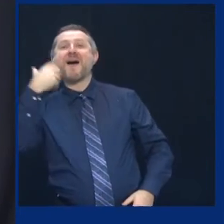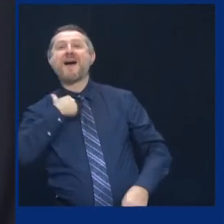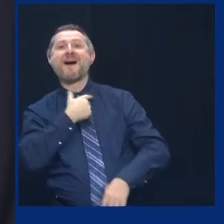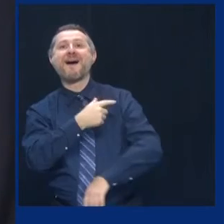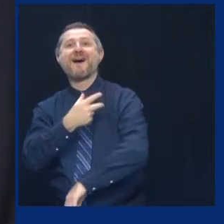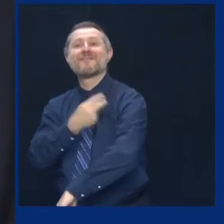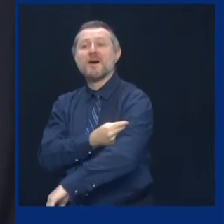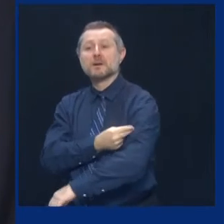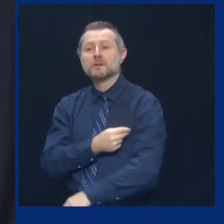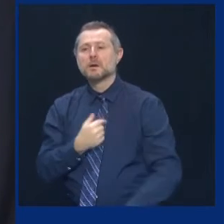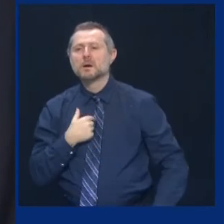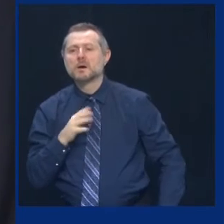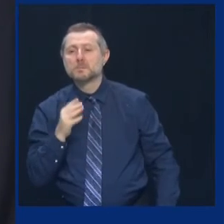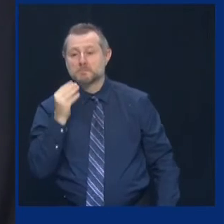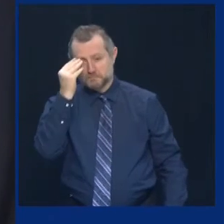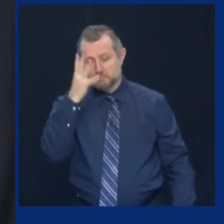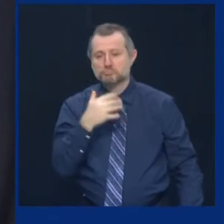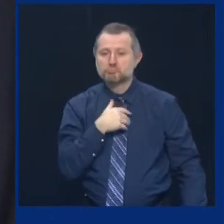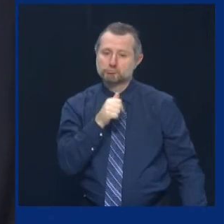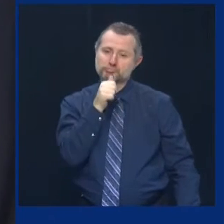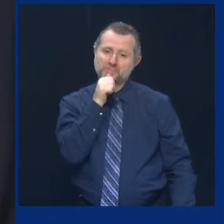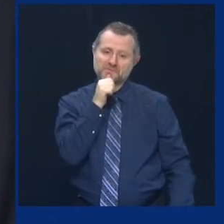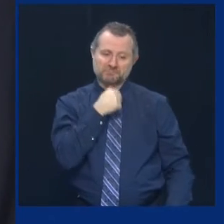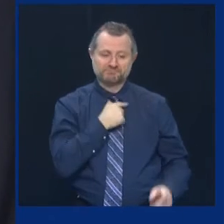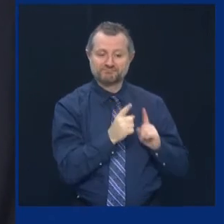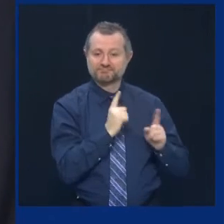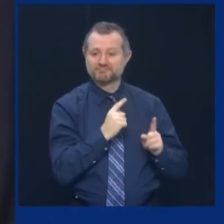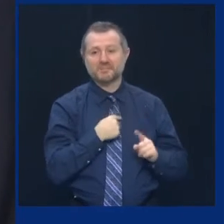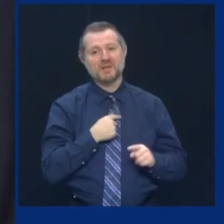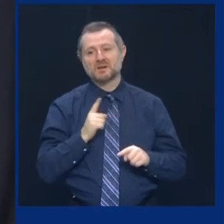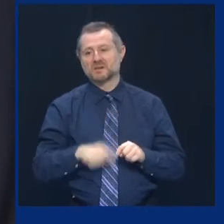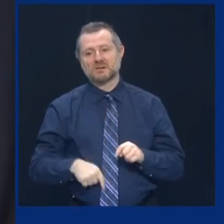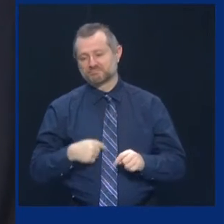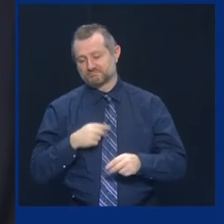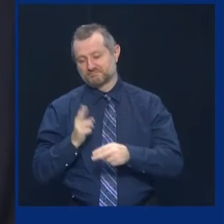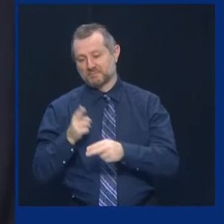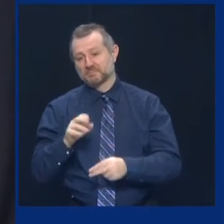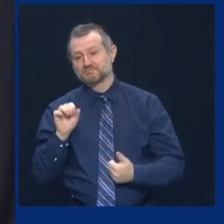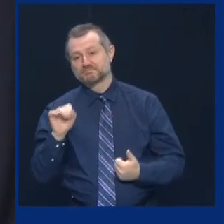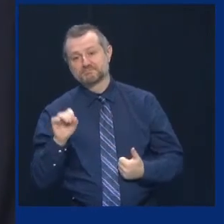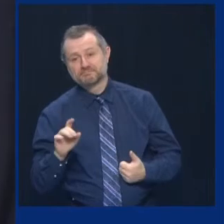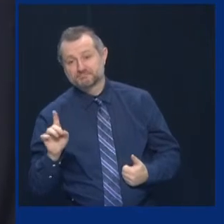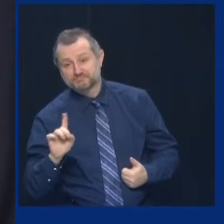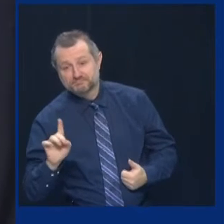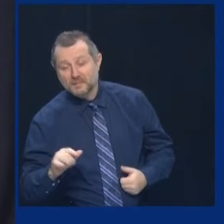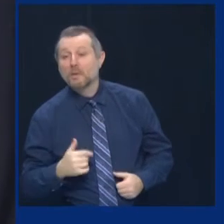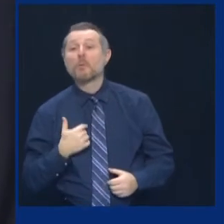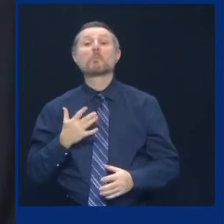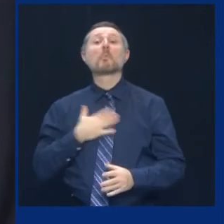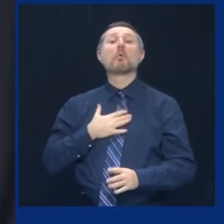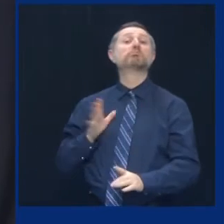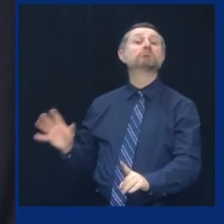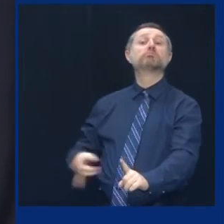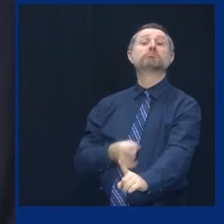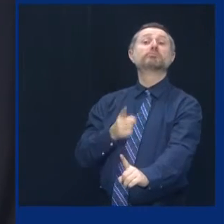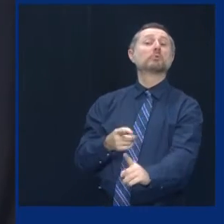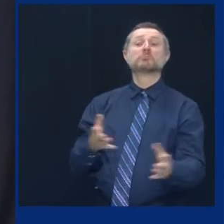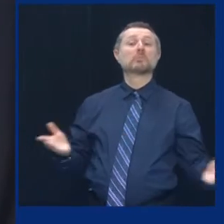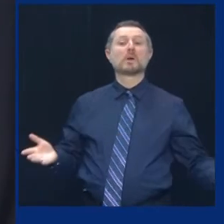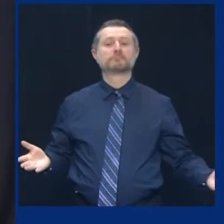private conversation, and it'll stay that way. But my point about the vaccine was, if COVID is a